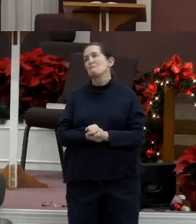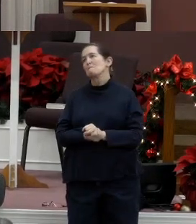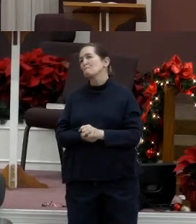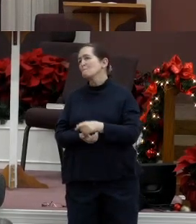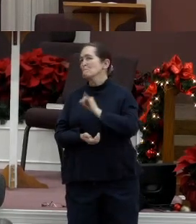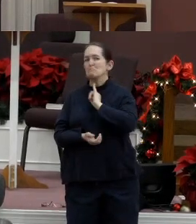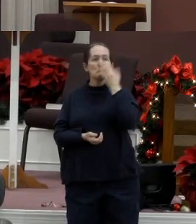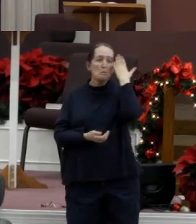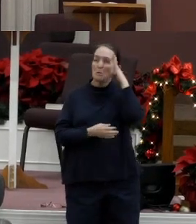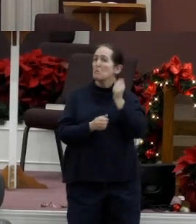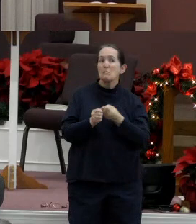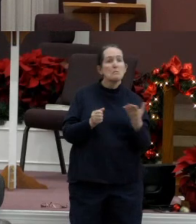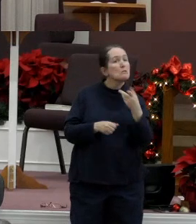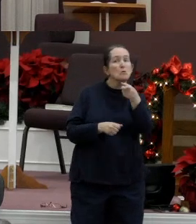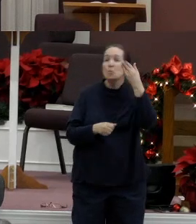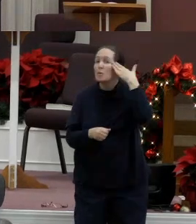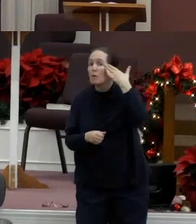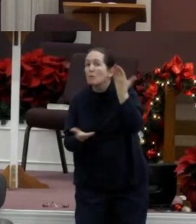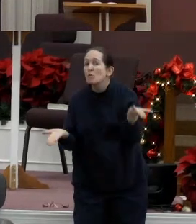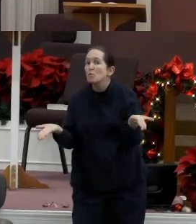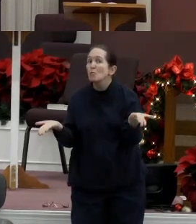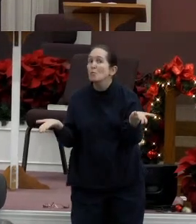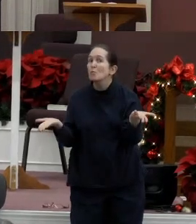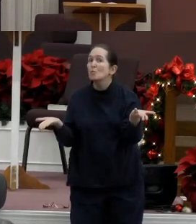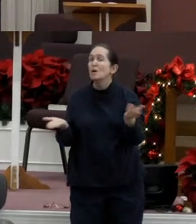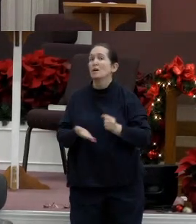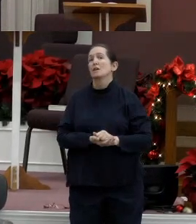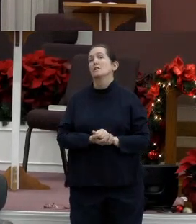And I don't know everything you know.